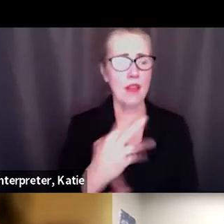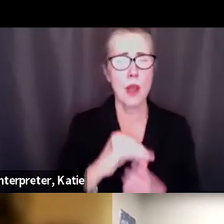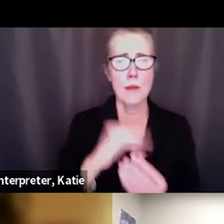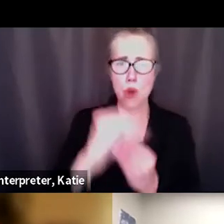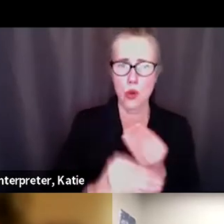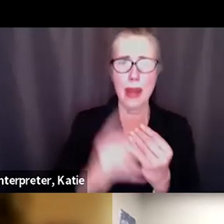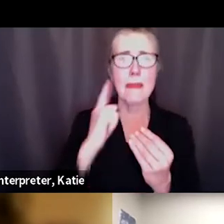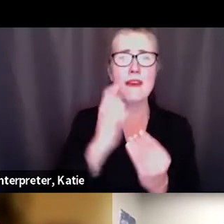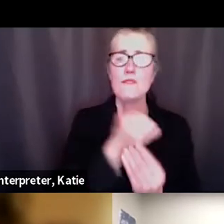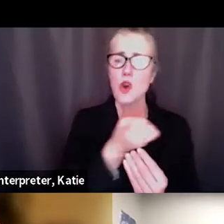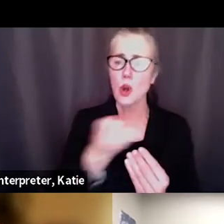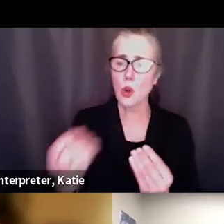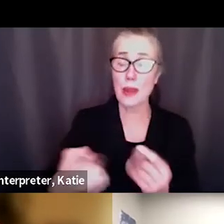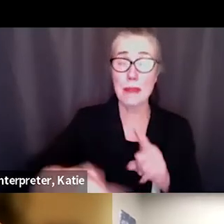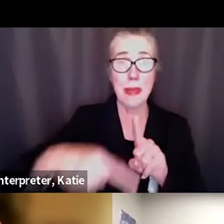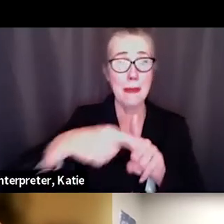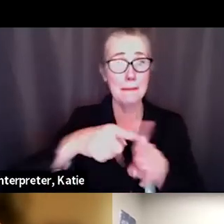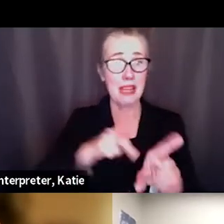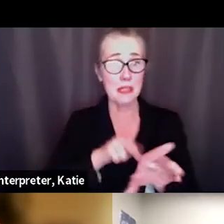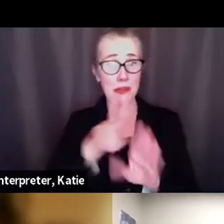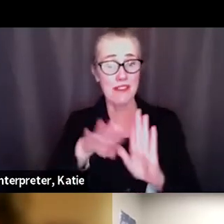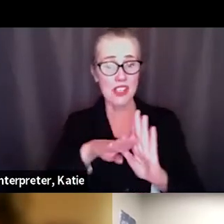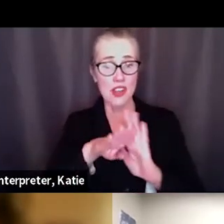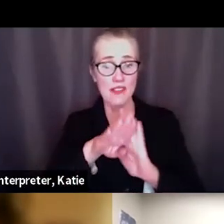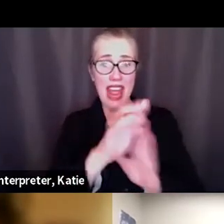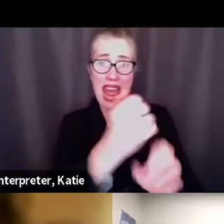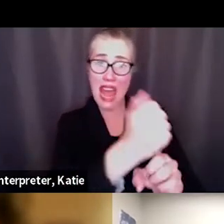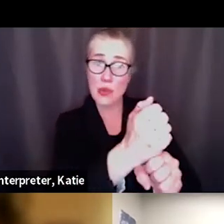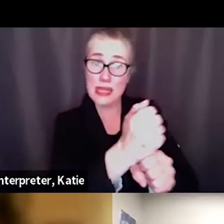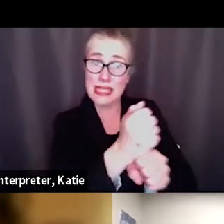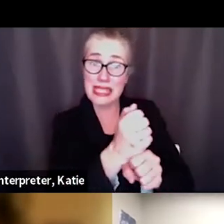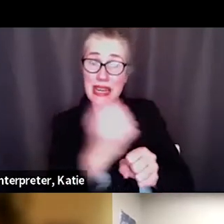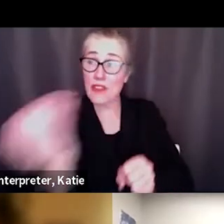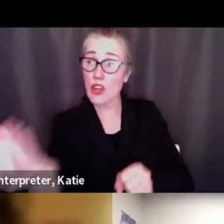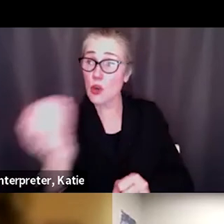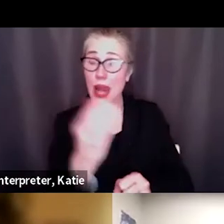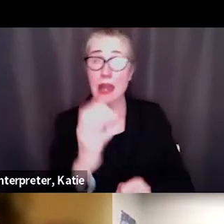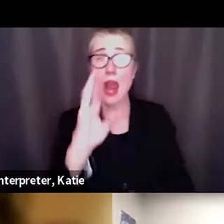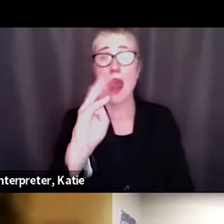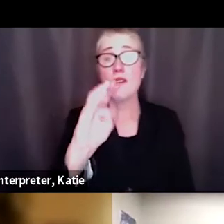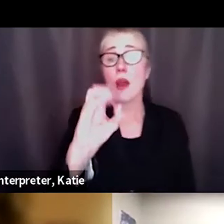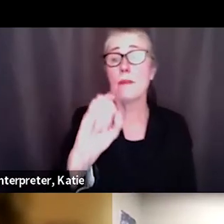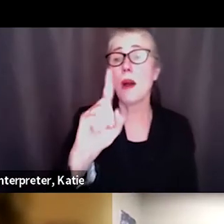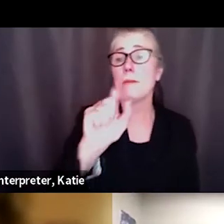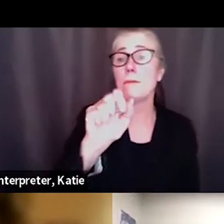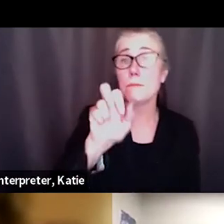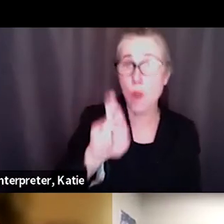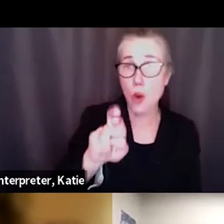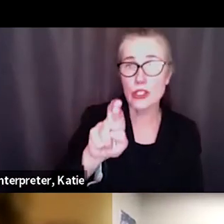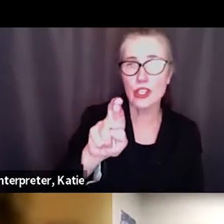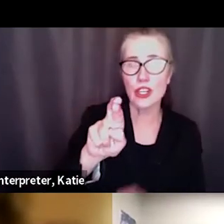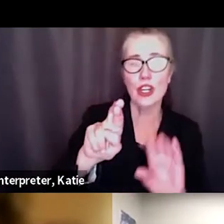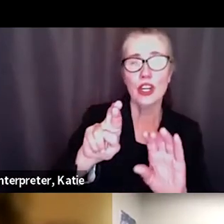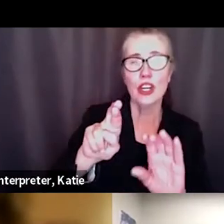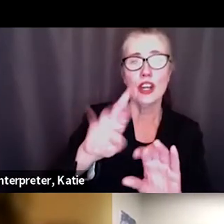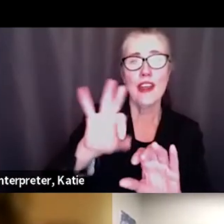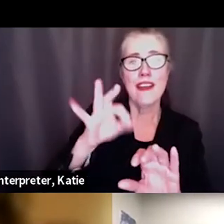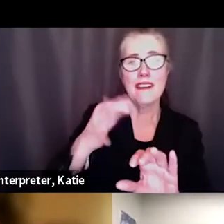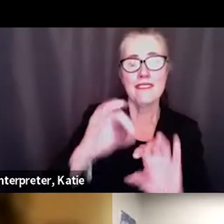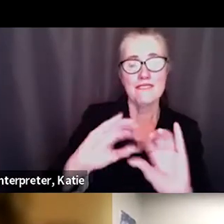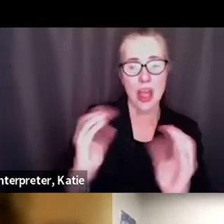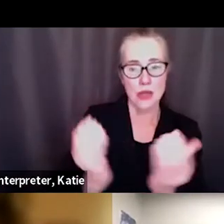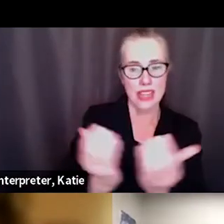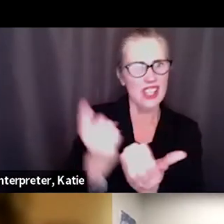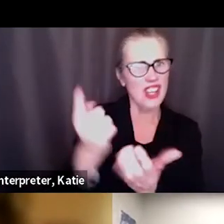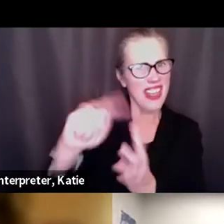programming and we also received this incredible grant from the mosher foundation which was really initiated by the